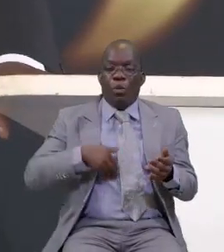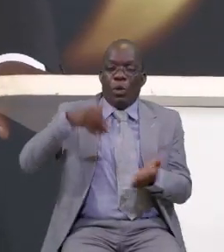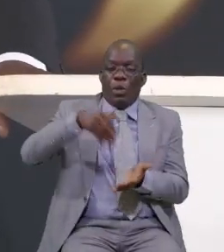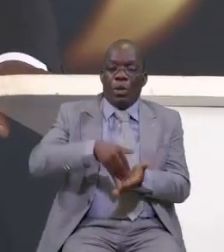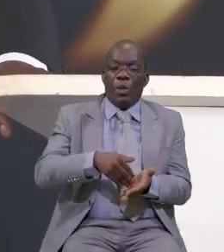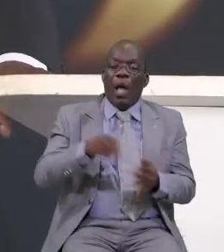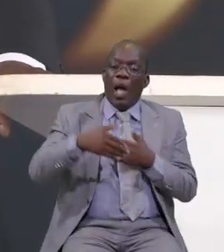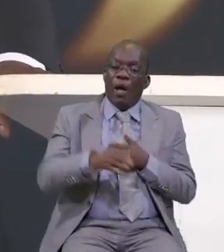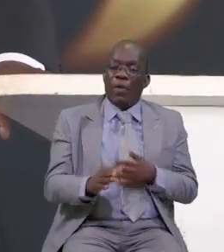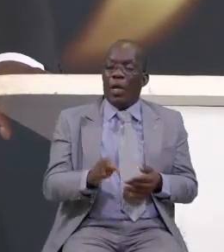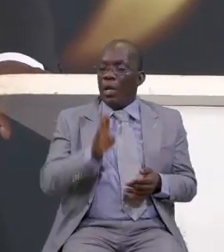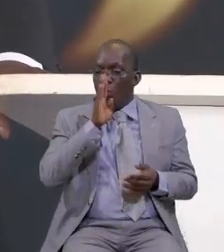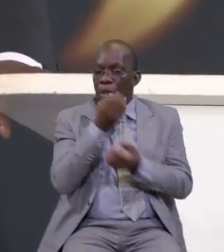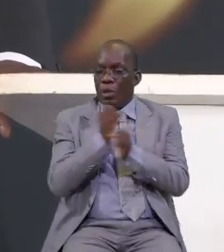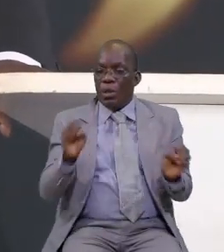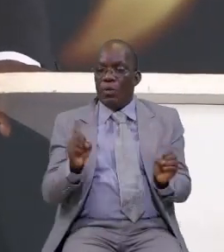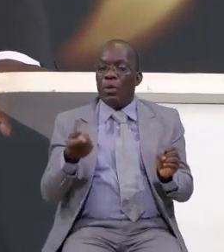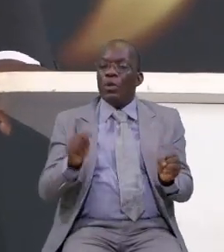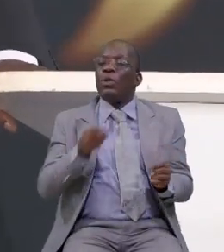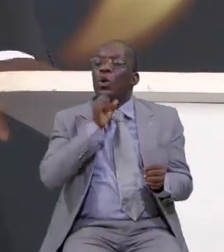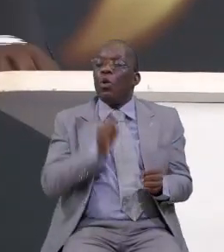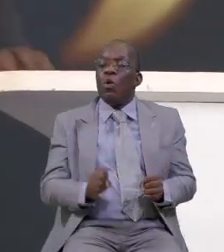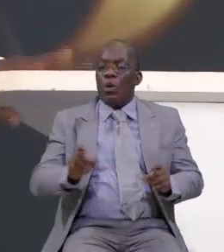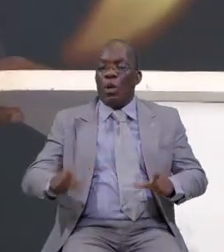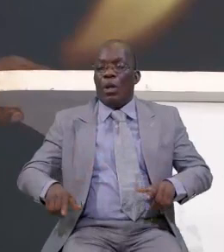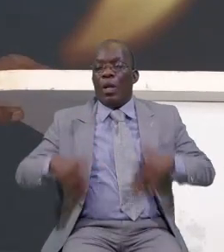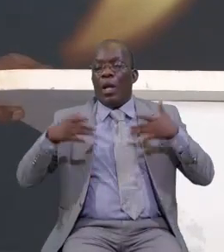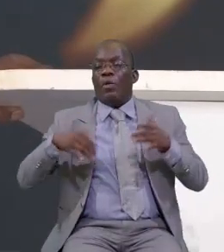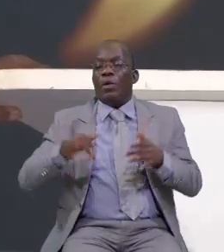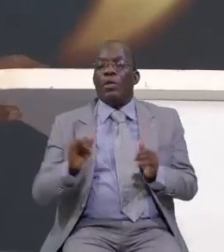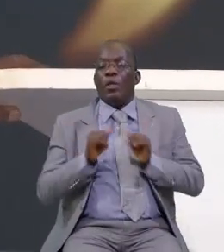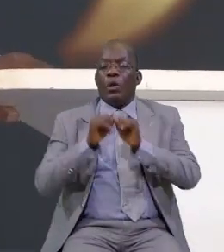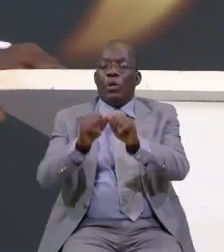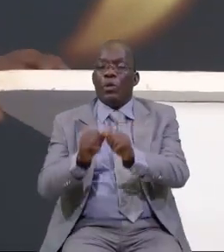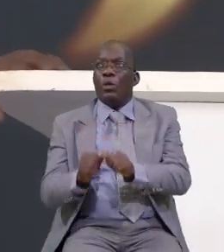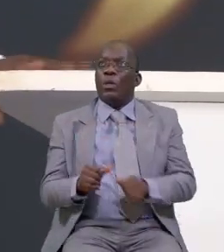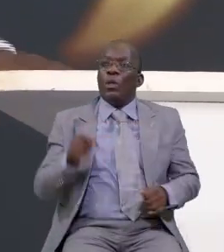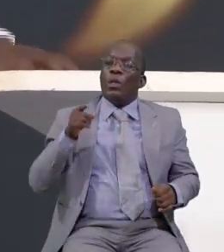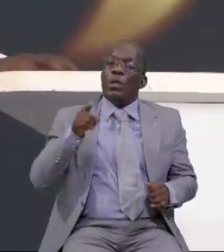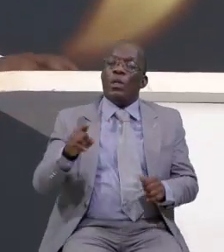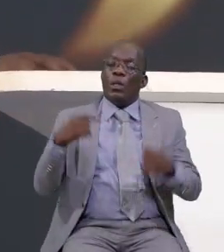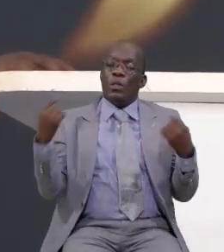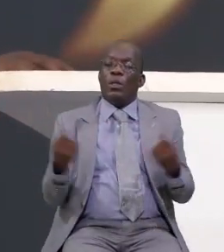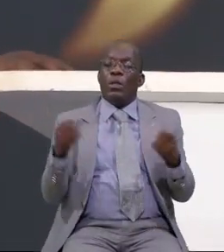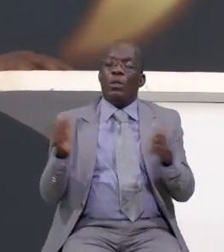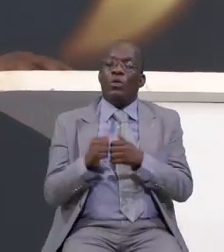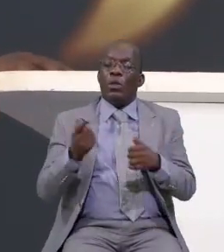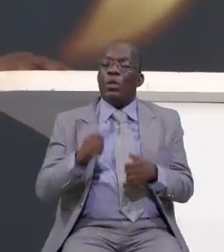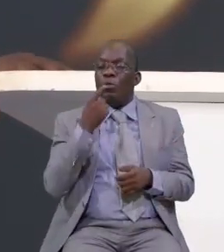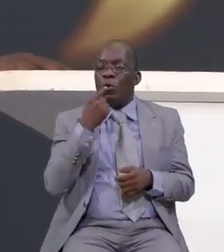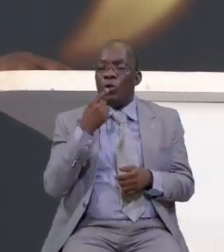life still continues. He sins with the mouth.